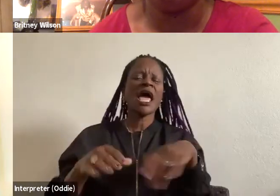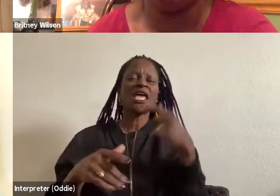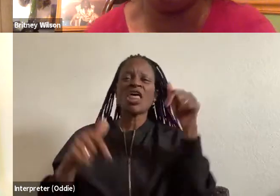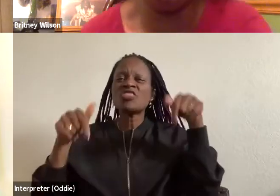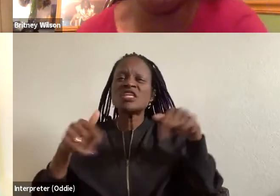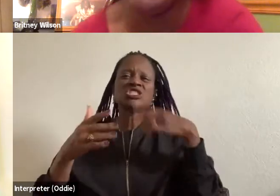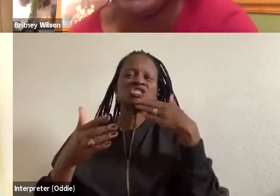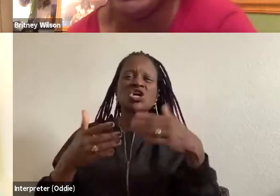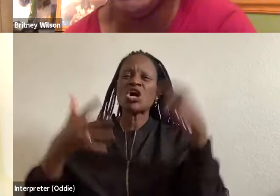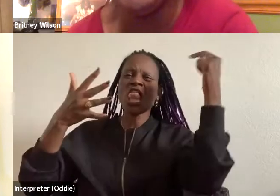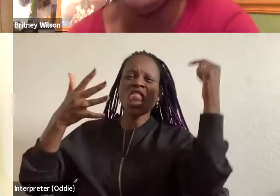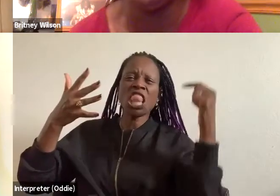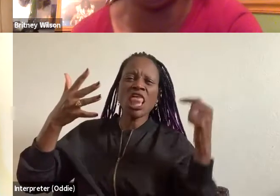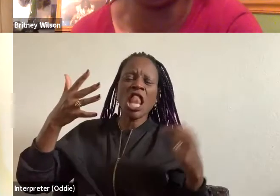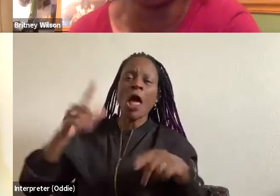Black people?